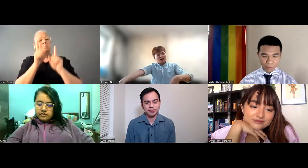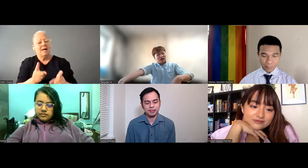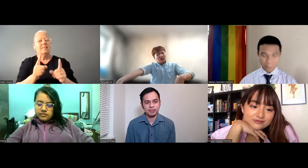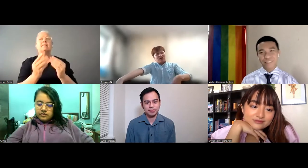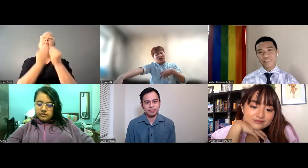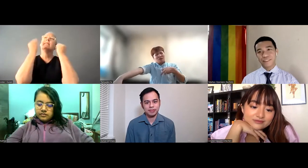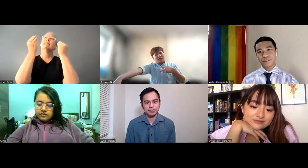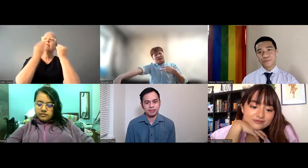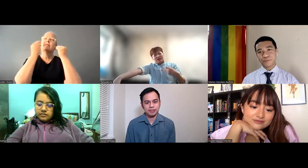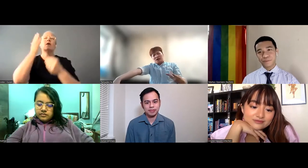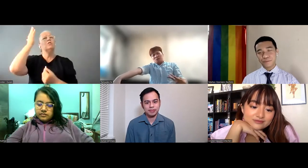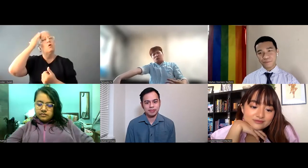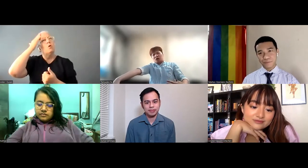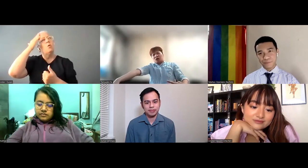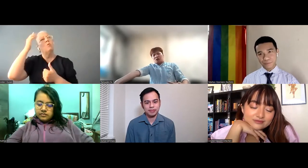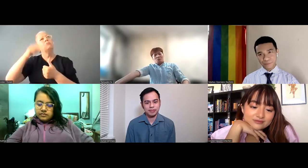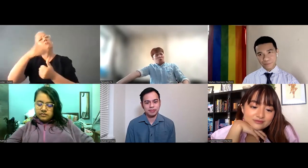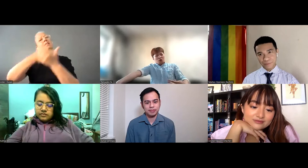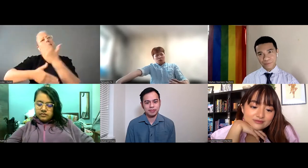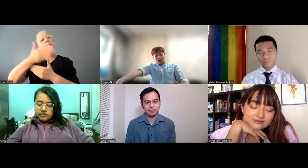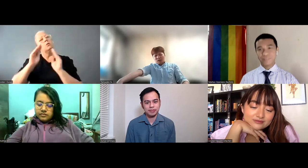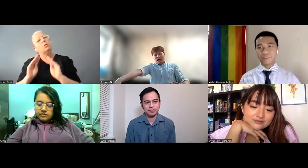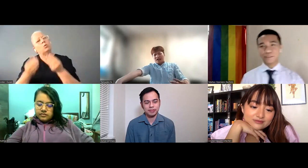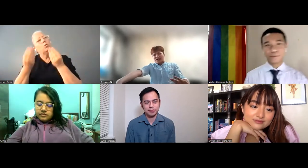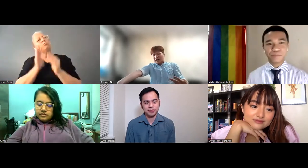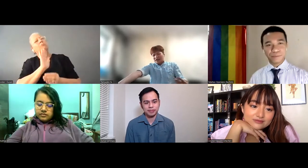about disabled youth.